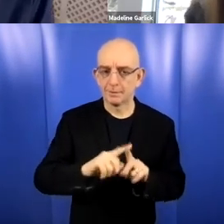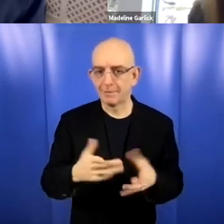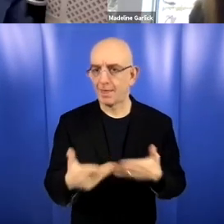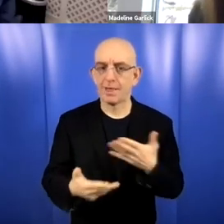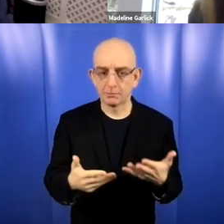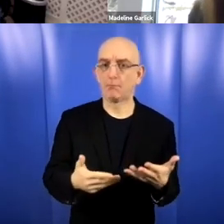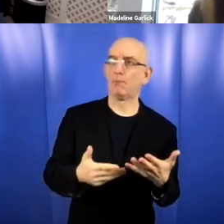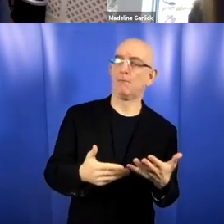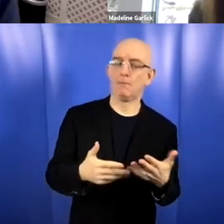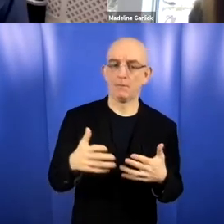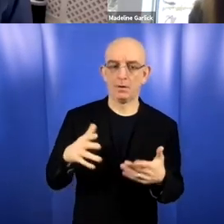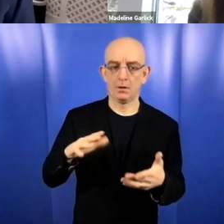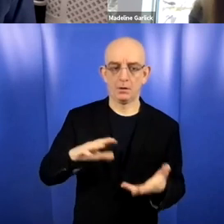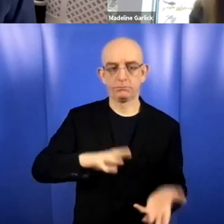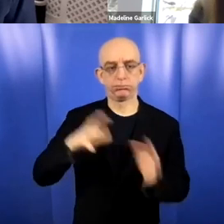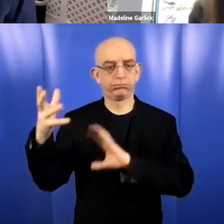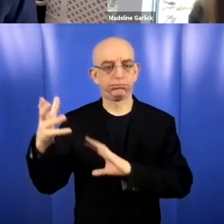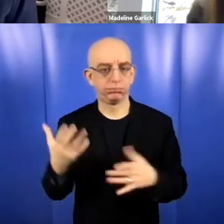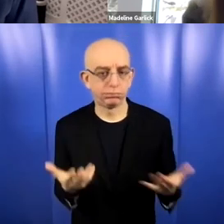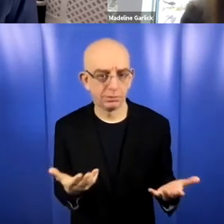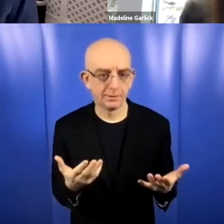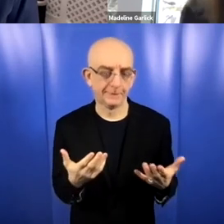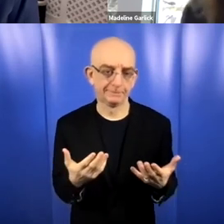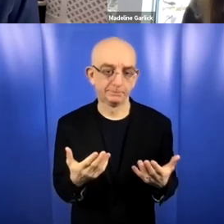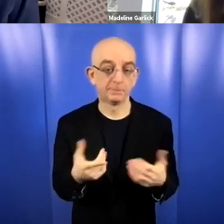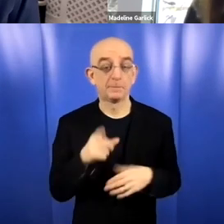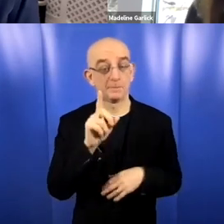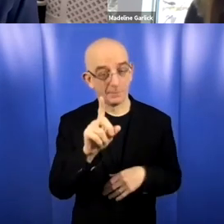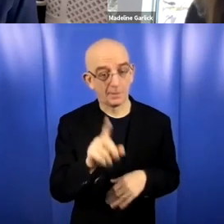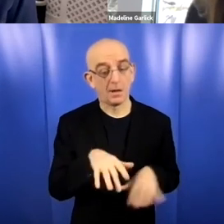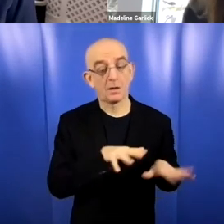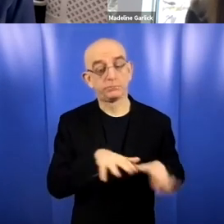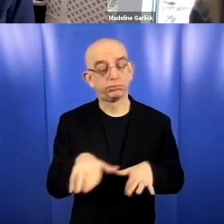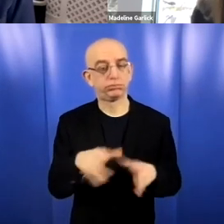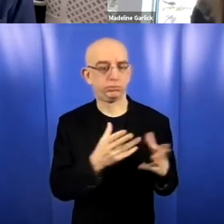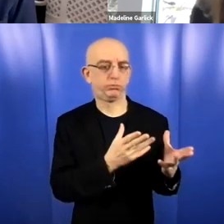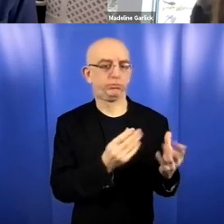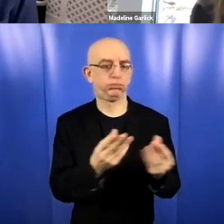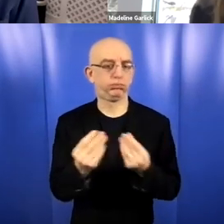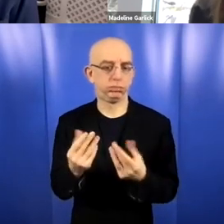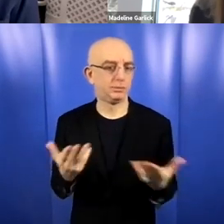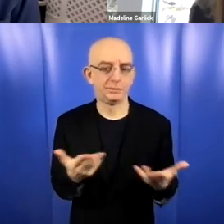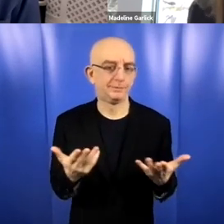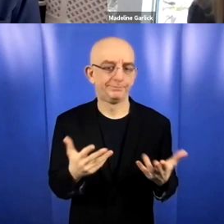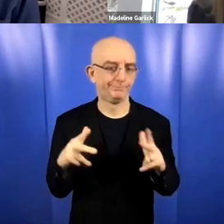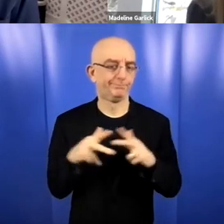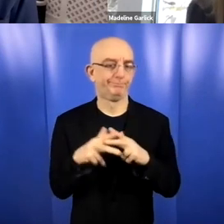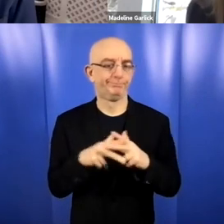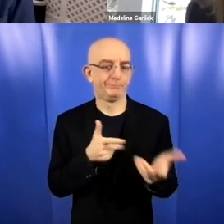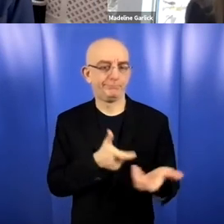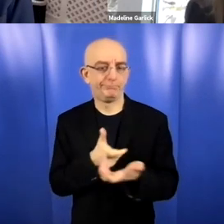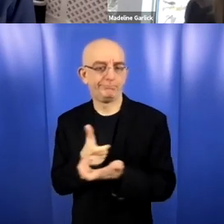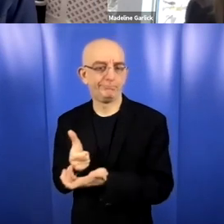Okay, and conflict means that there are opportunities to prevent that conflict. There